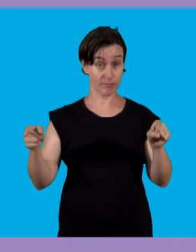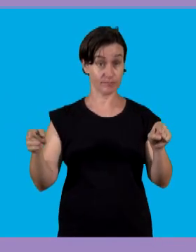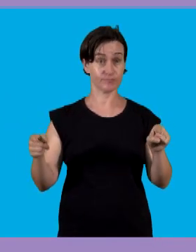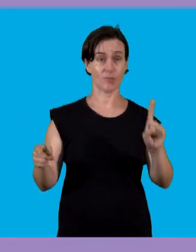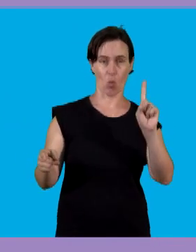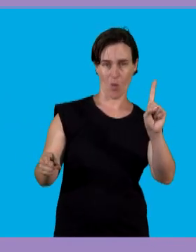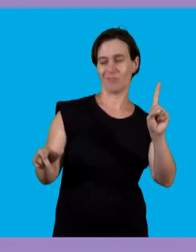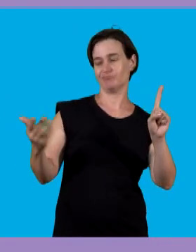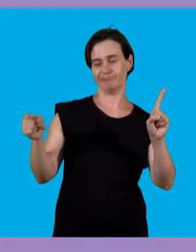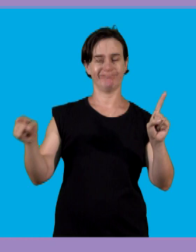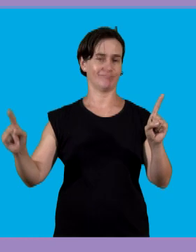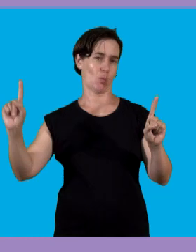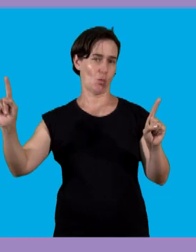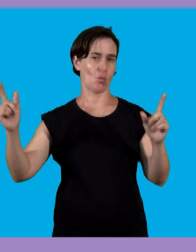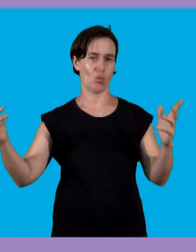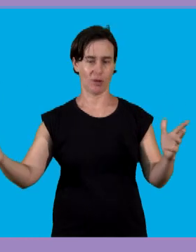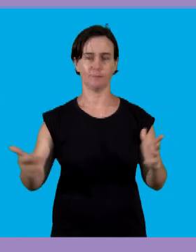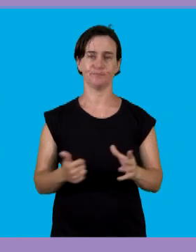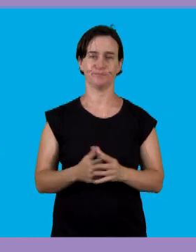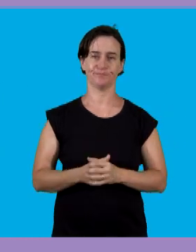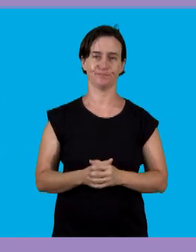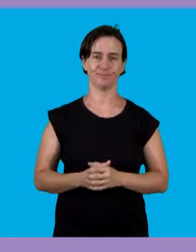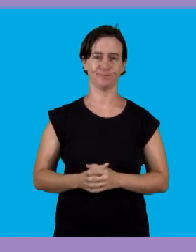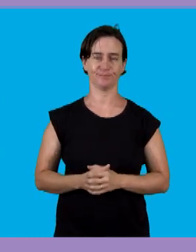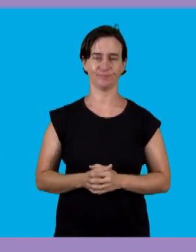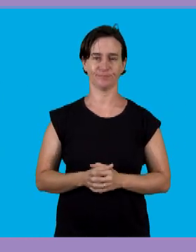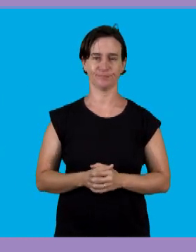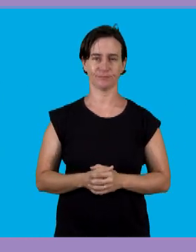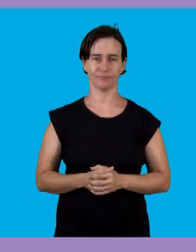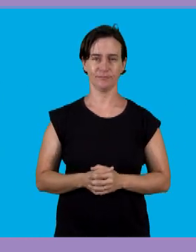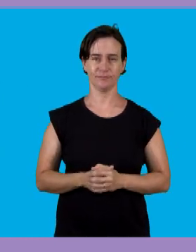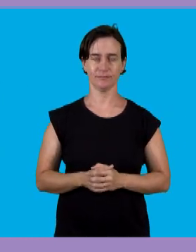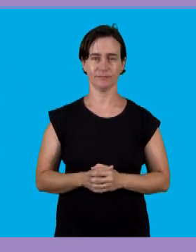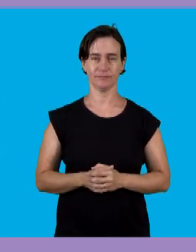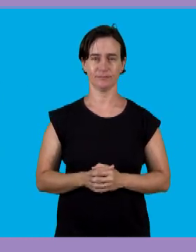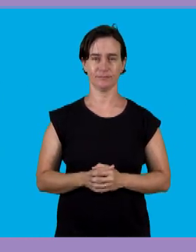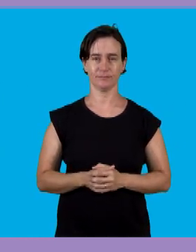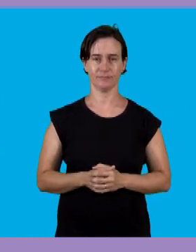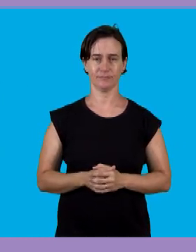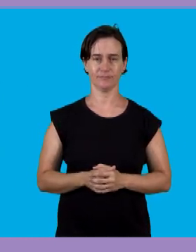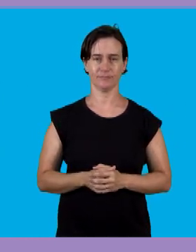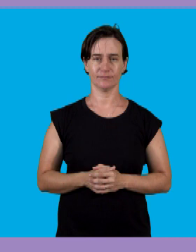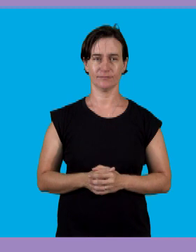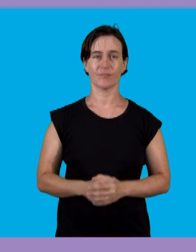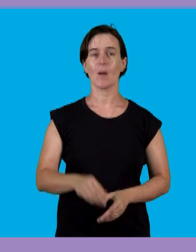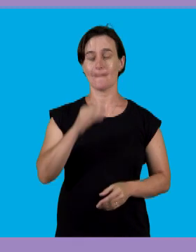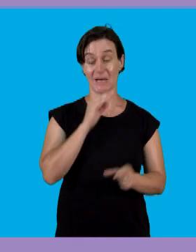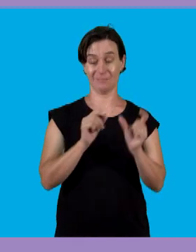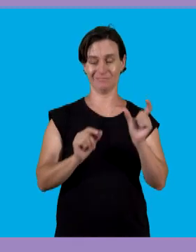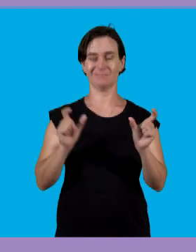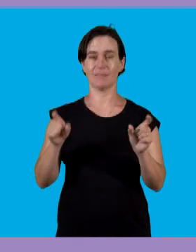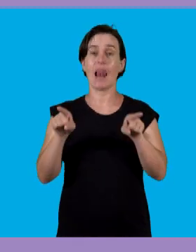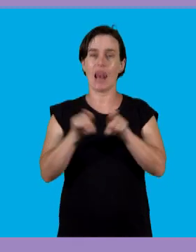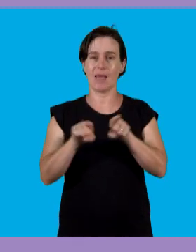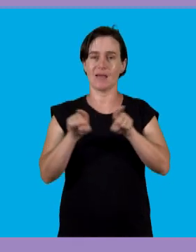that base a is a 1, and the exponent again in the second term to that base a is also a 1. So those